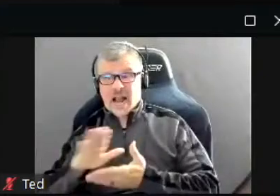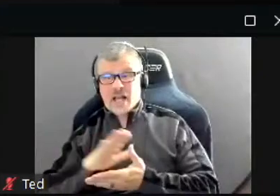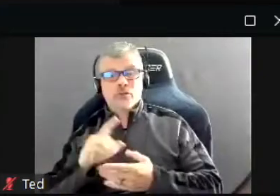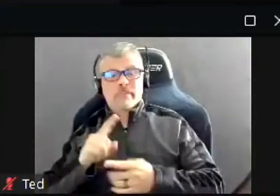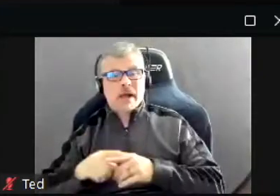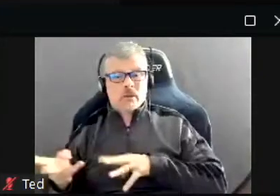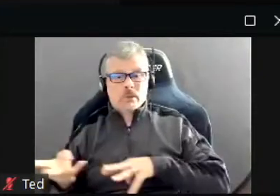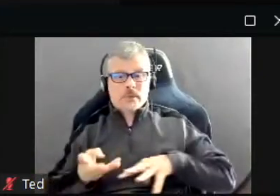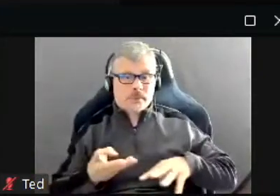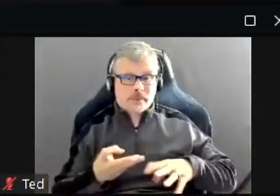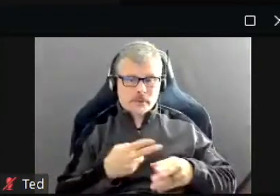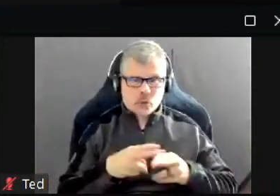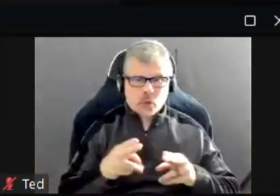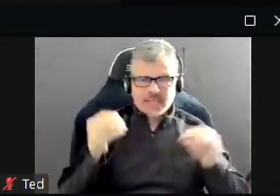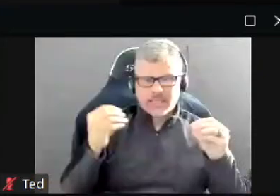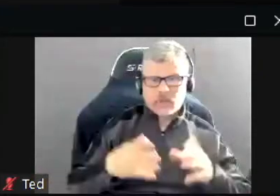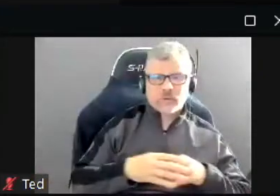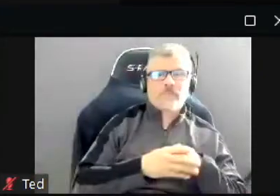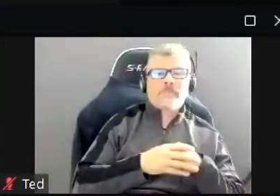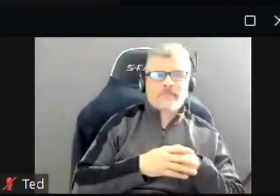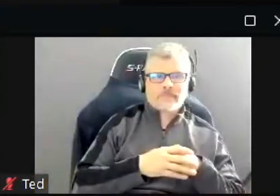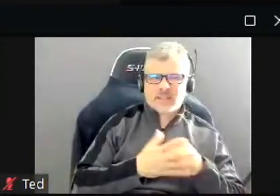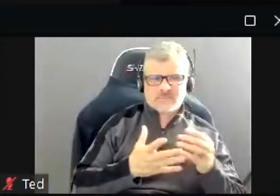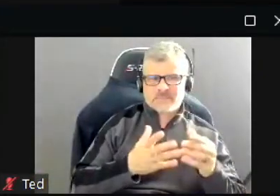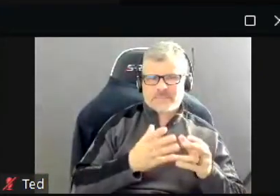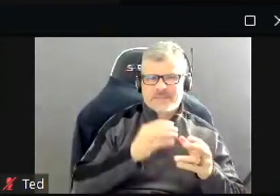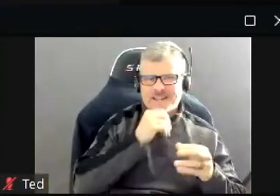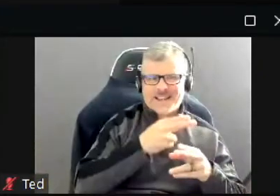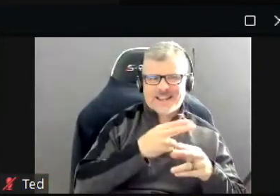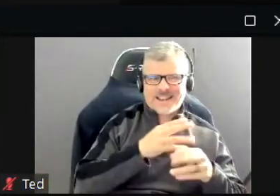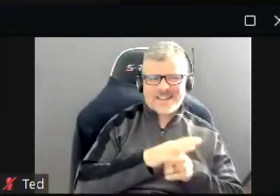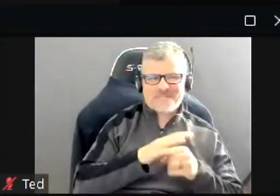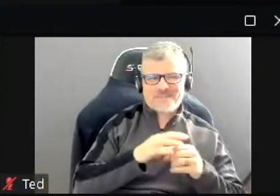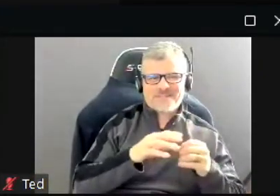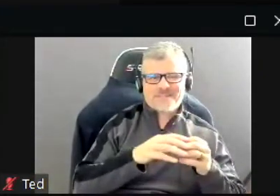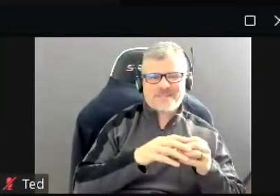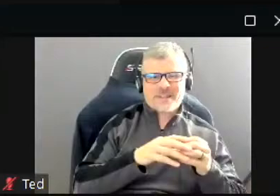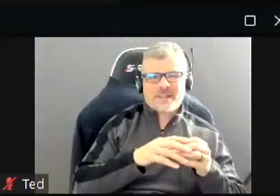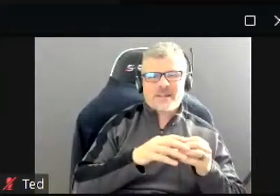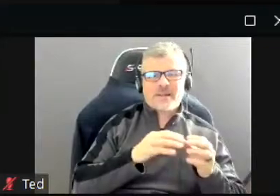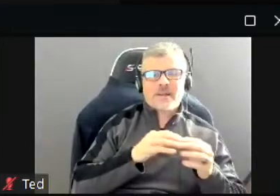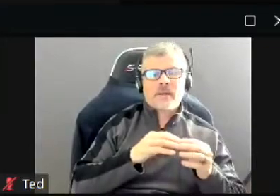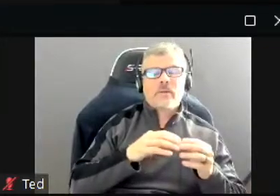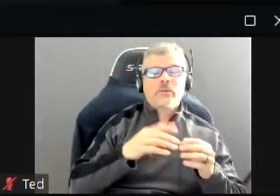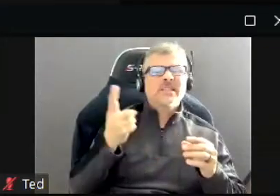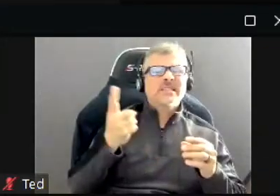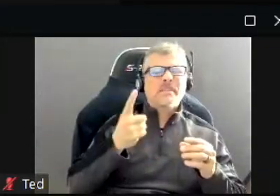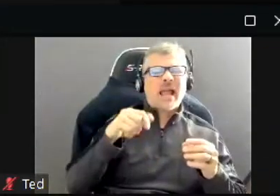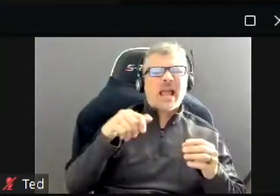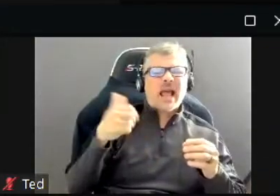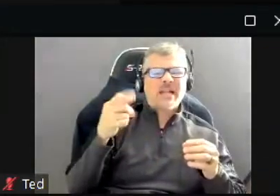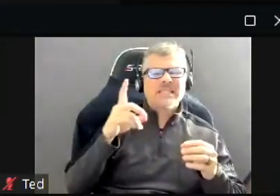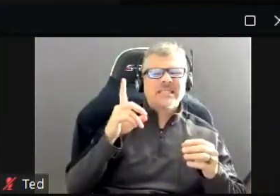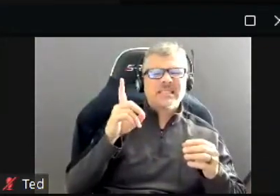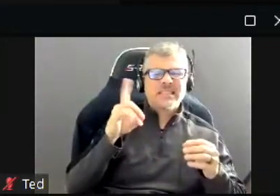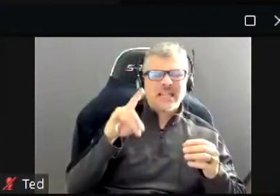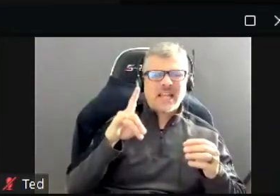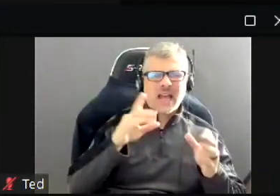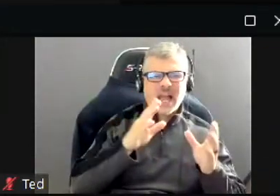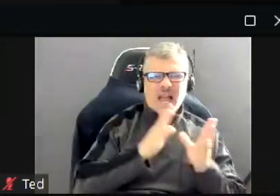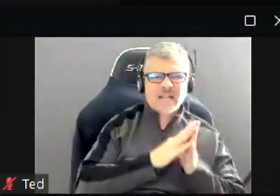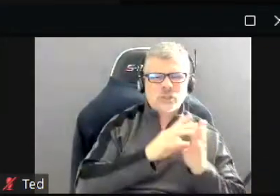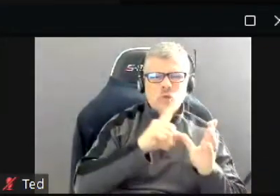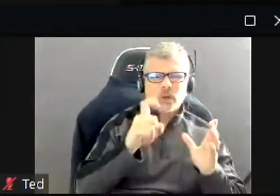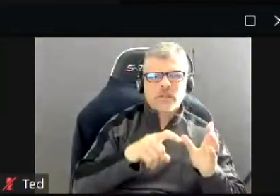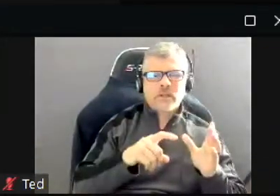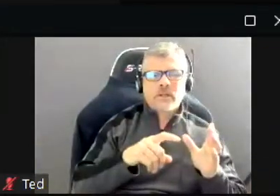of students enrolling to be teachers. And someone else asked the question before we came into this, related